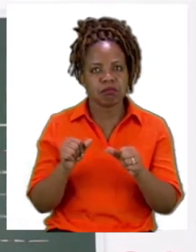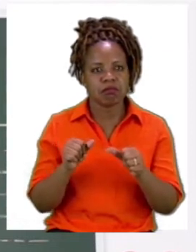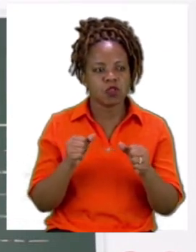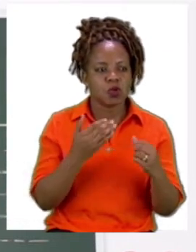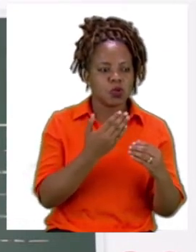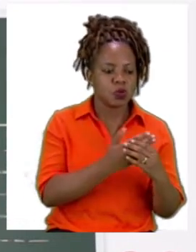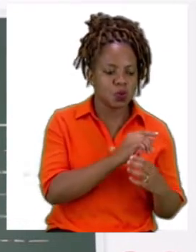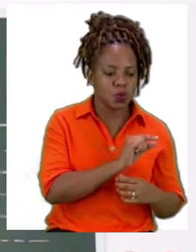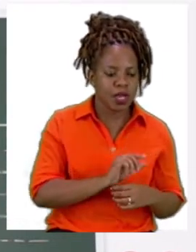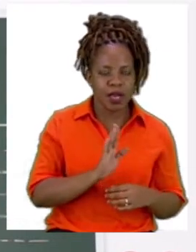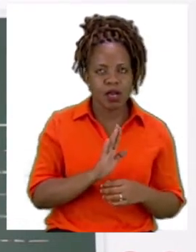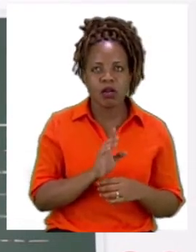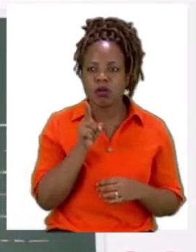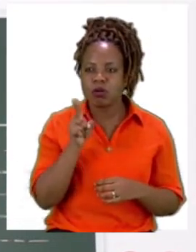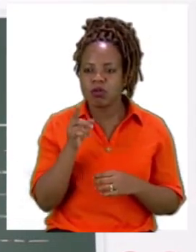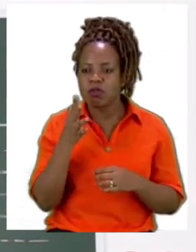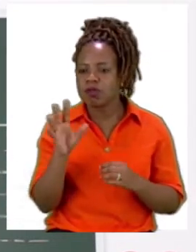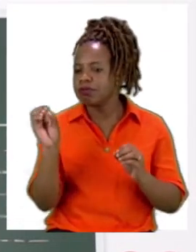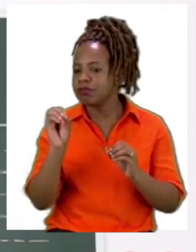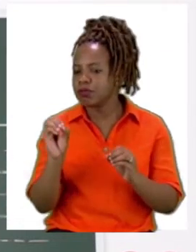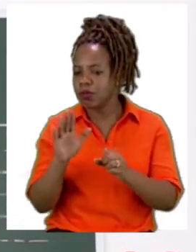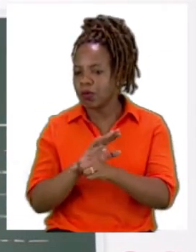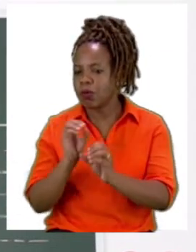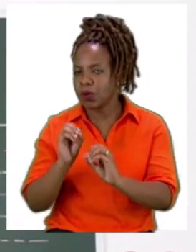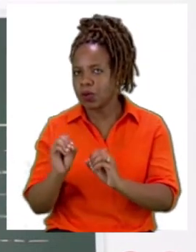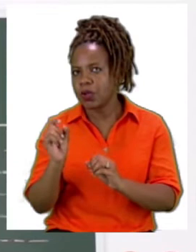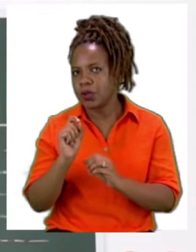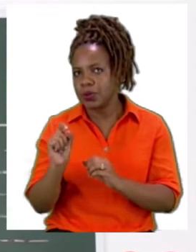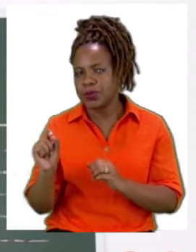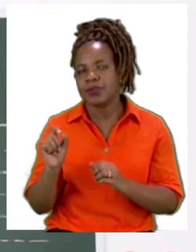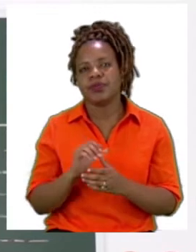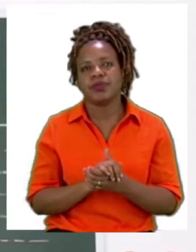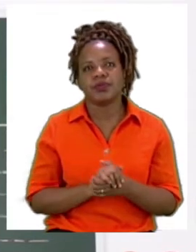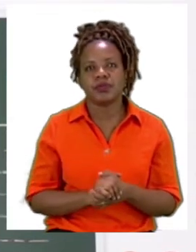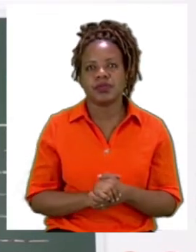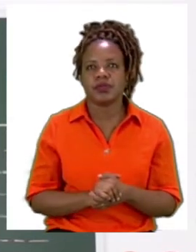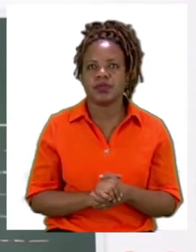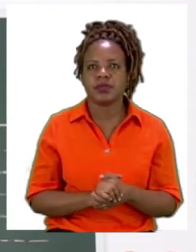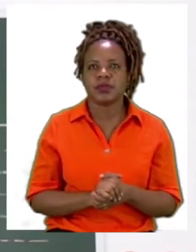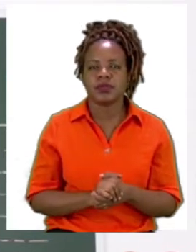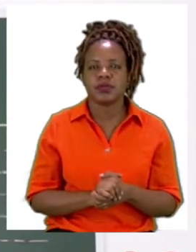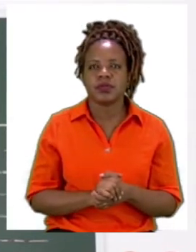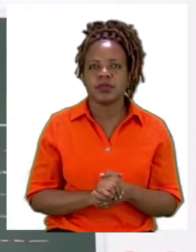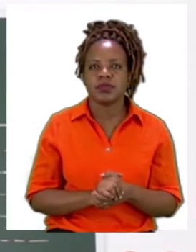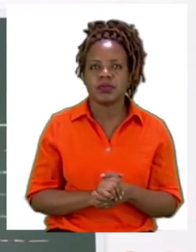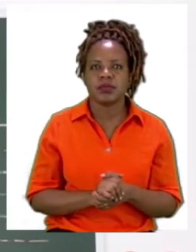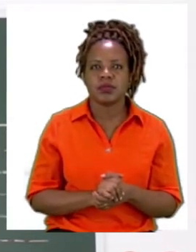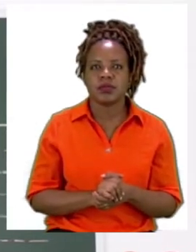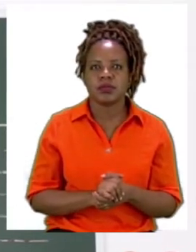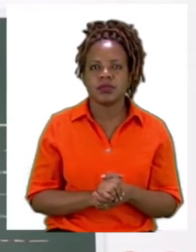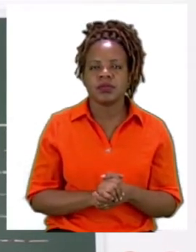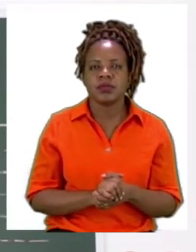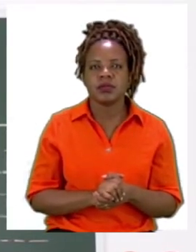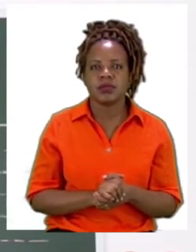line like this, but rather start on the old line if there is space. And in this case, we had